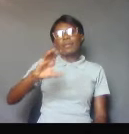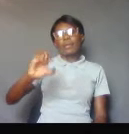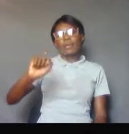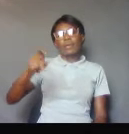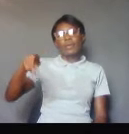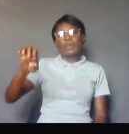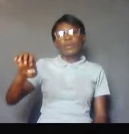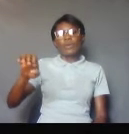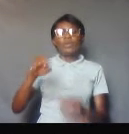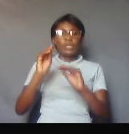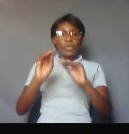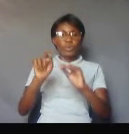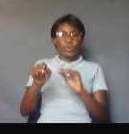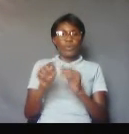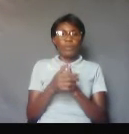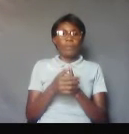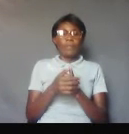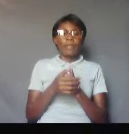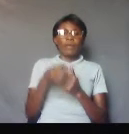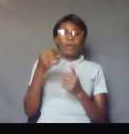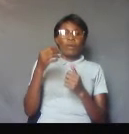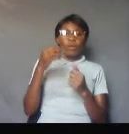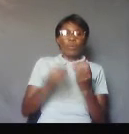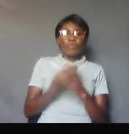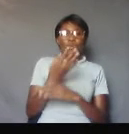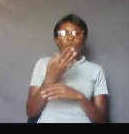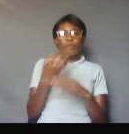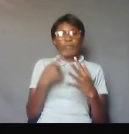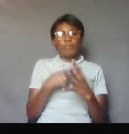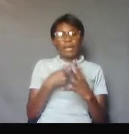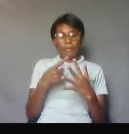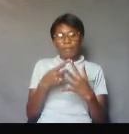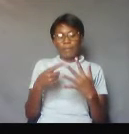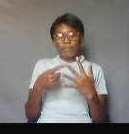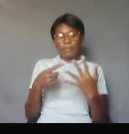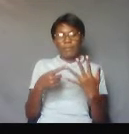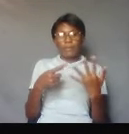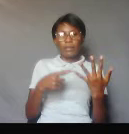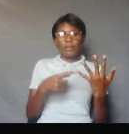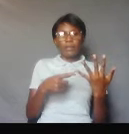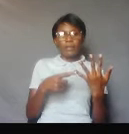it is an interactive community. It's reading the Bible in the community with others.